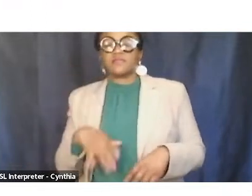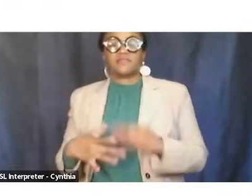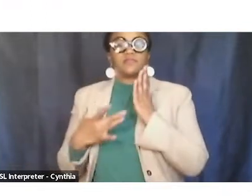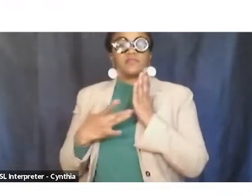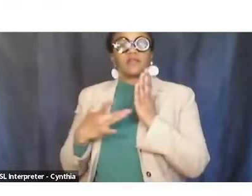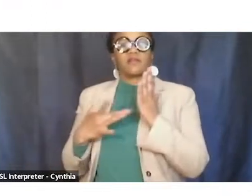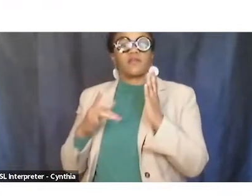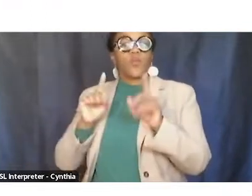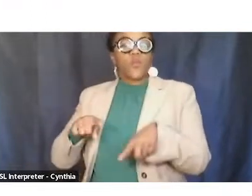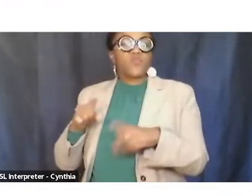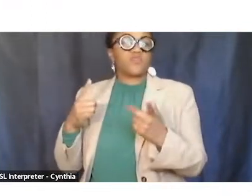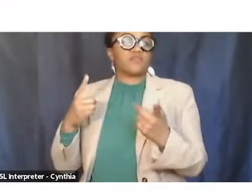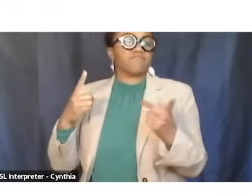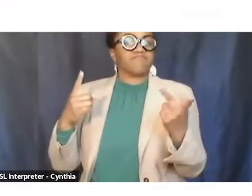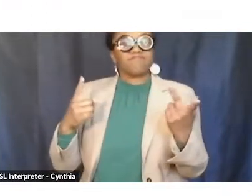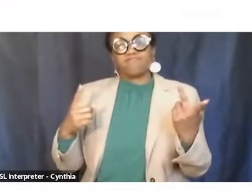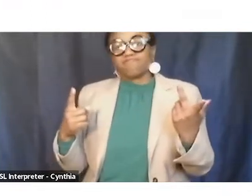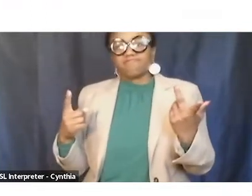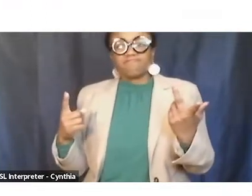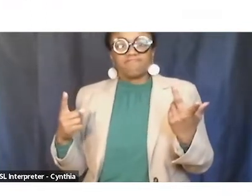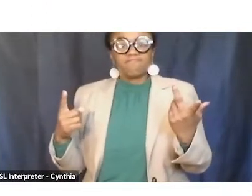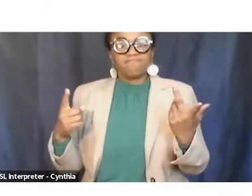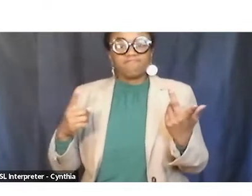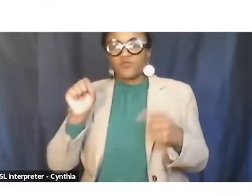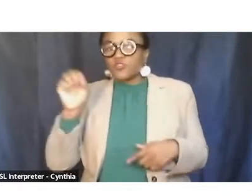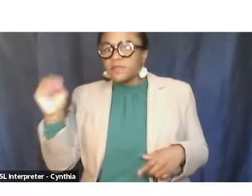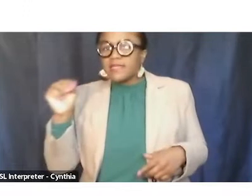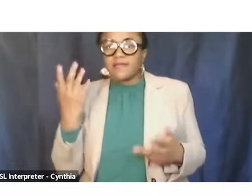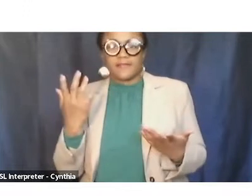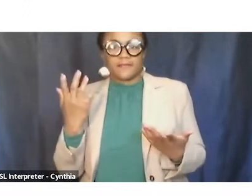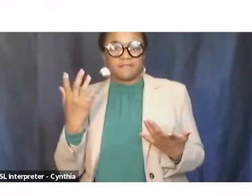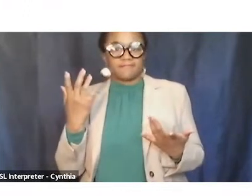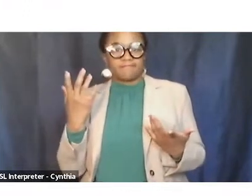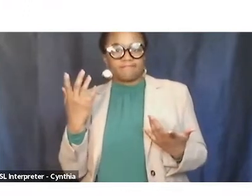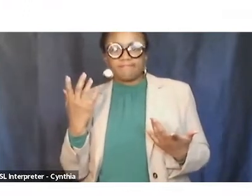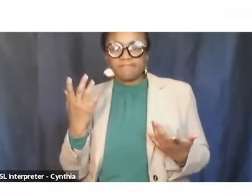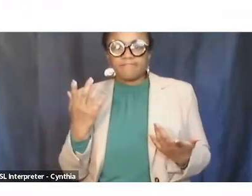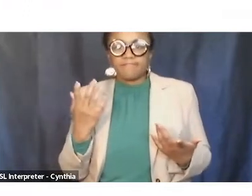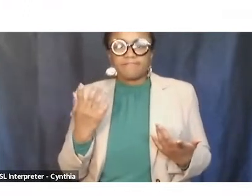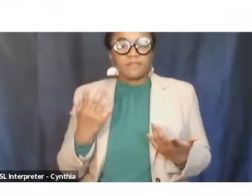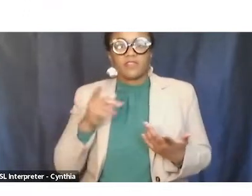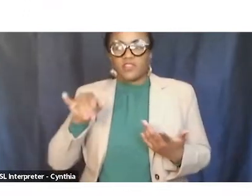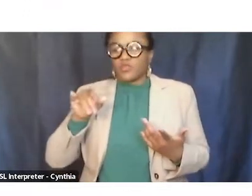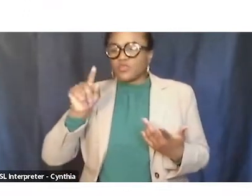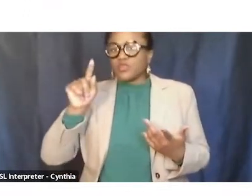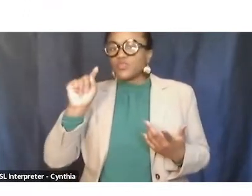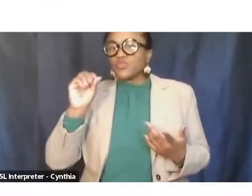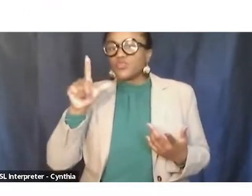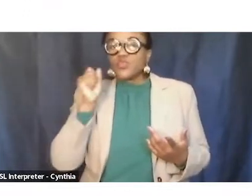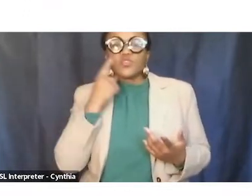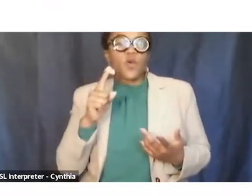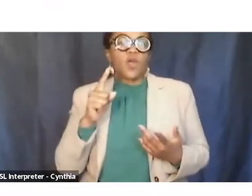crisis, within social media platforms, proctoring tools, the list goes